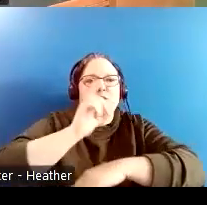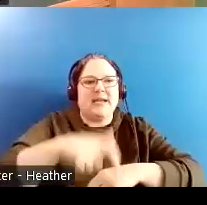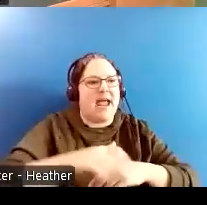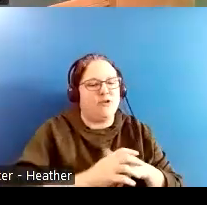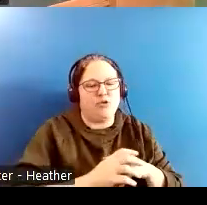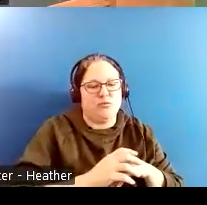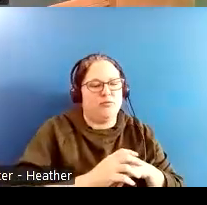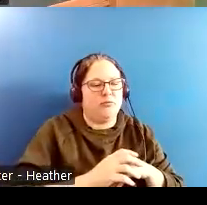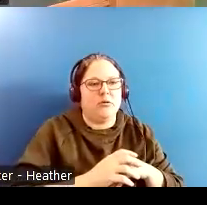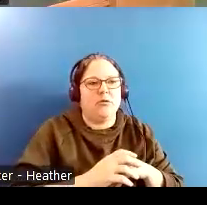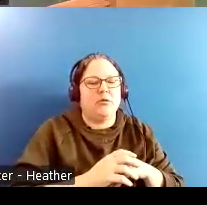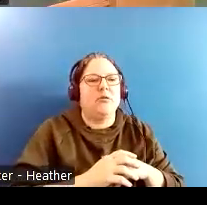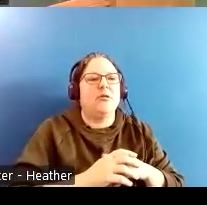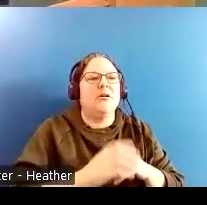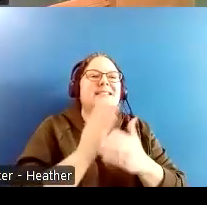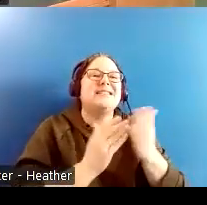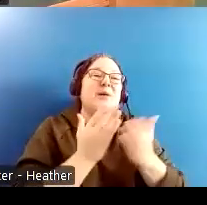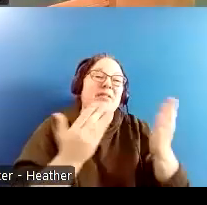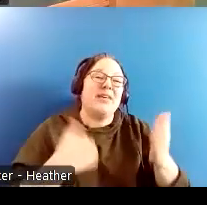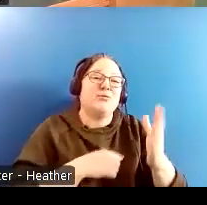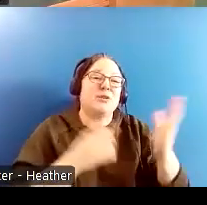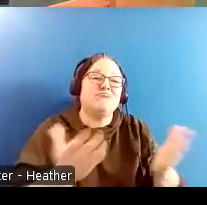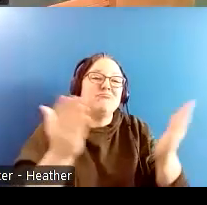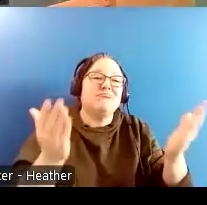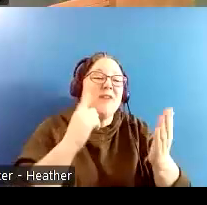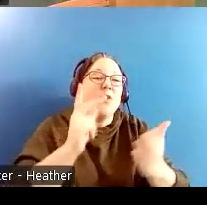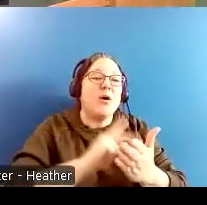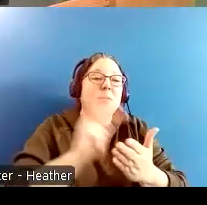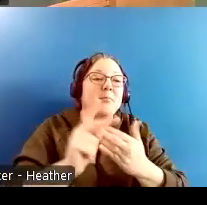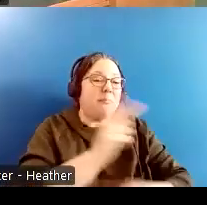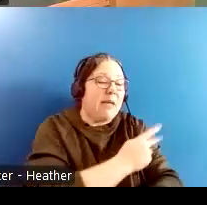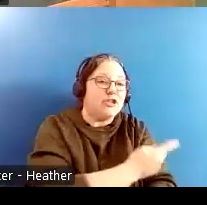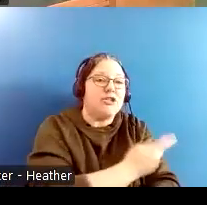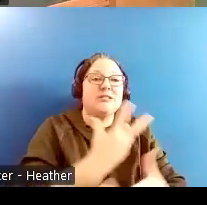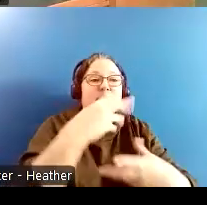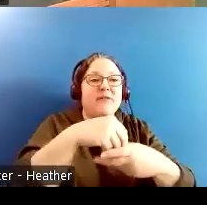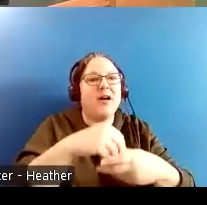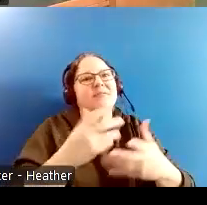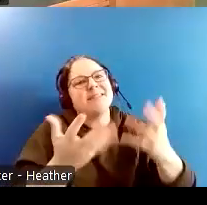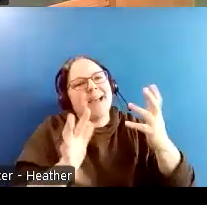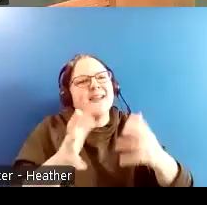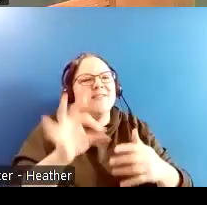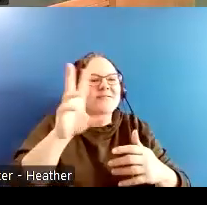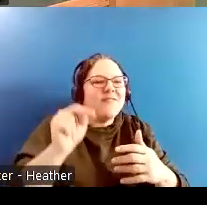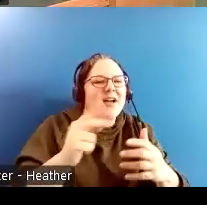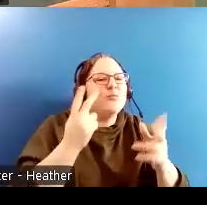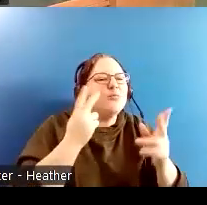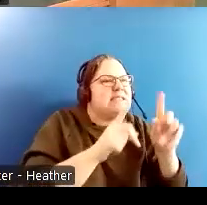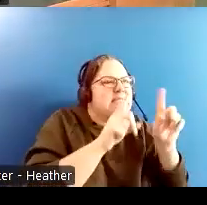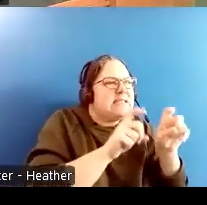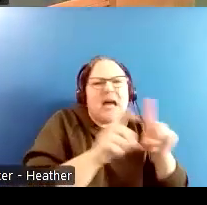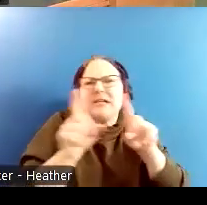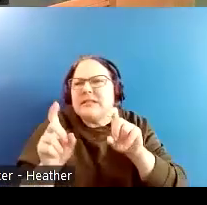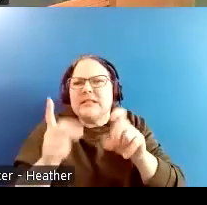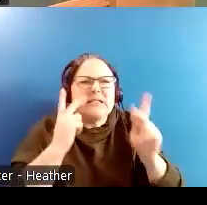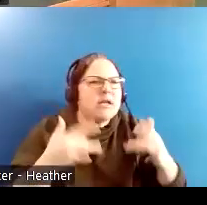But these were some of the things that we did to promote patient engagement. It was a lot of fun. We do all these A/B tests to see what was going on. Would